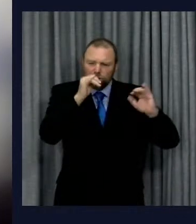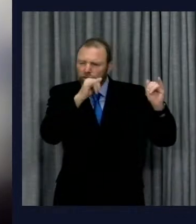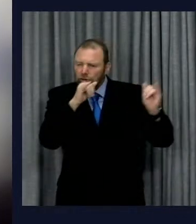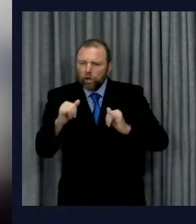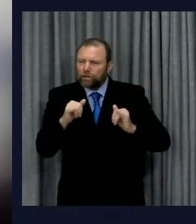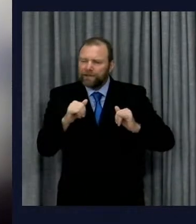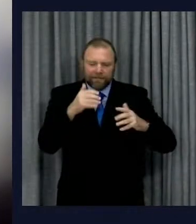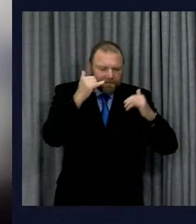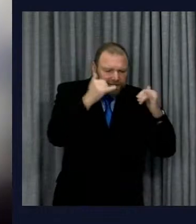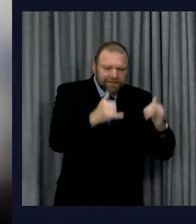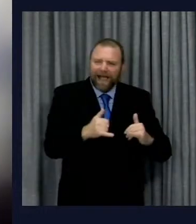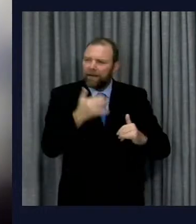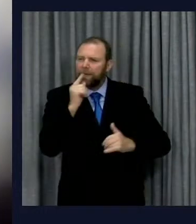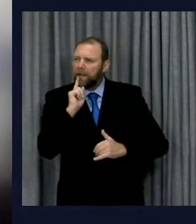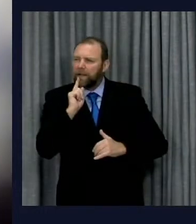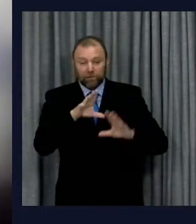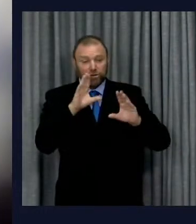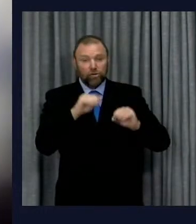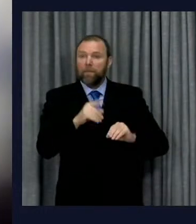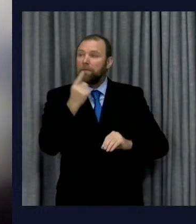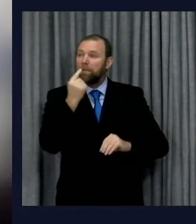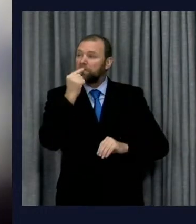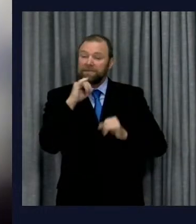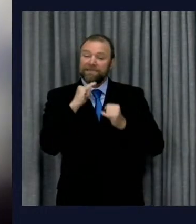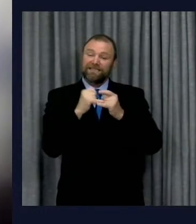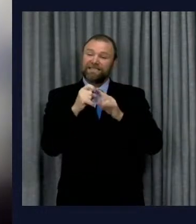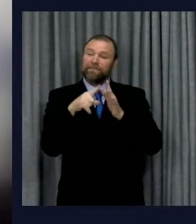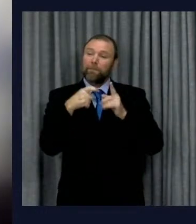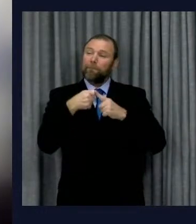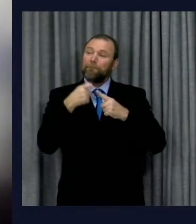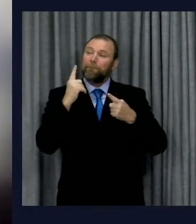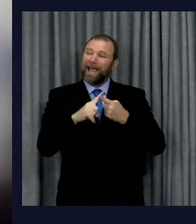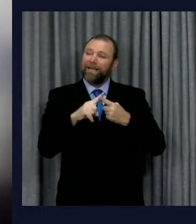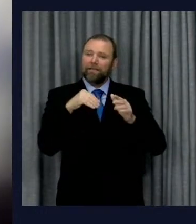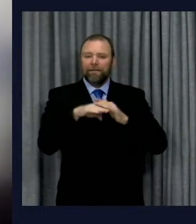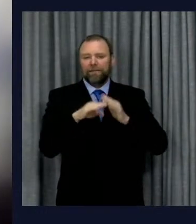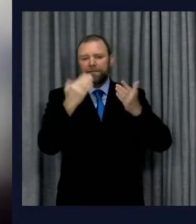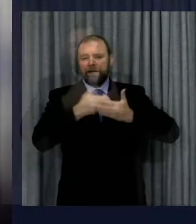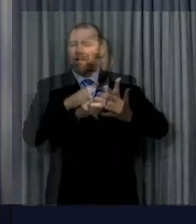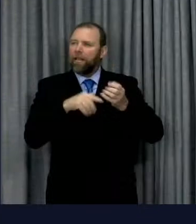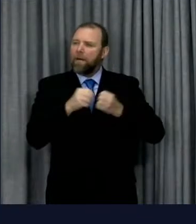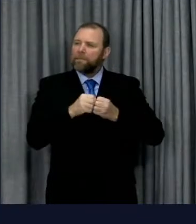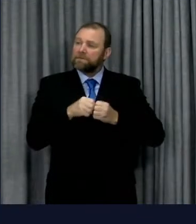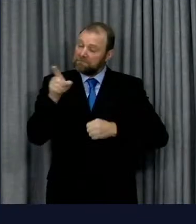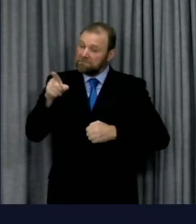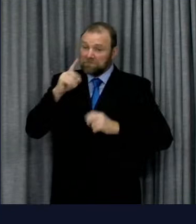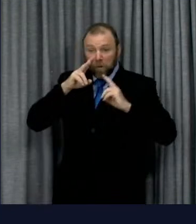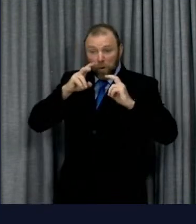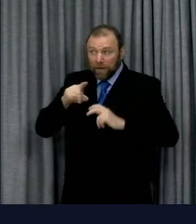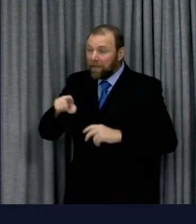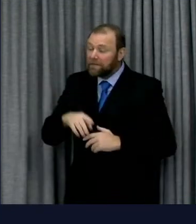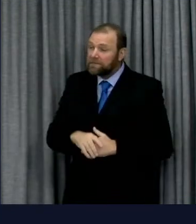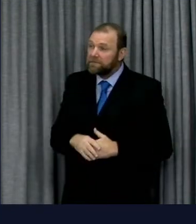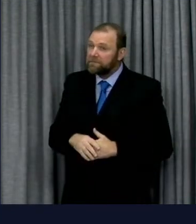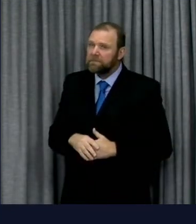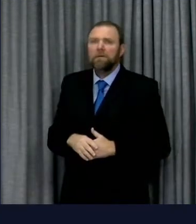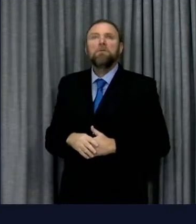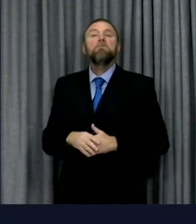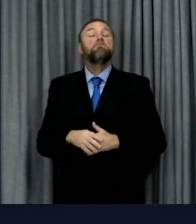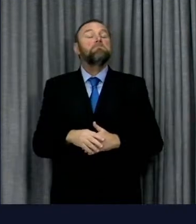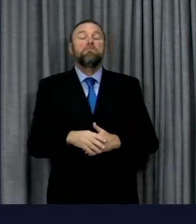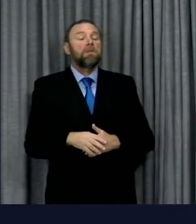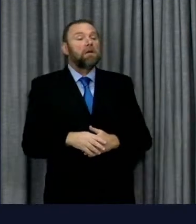entering premises. Now that nightclubs will be reopening in Wales, is this something that the government will consider looking into? I've not seen